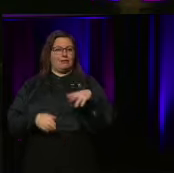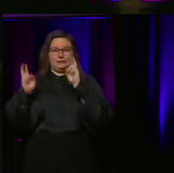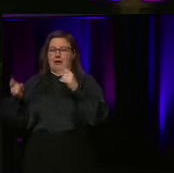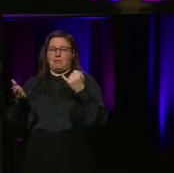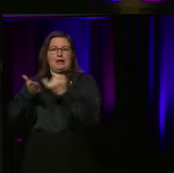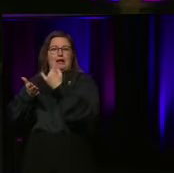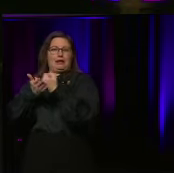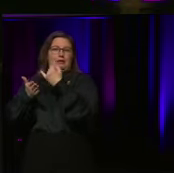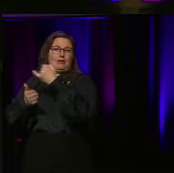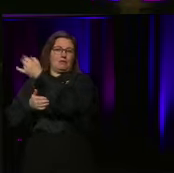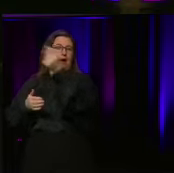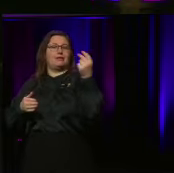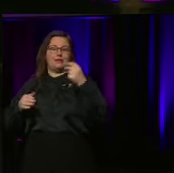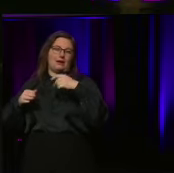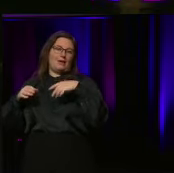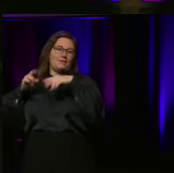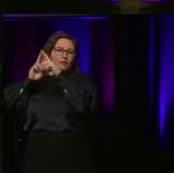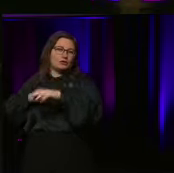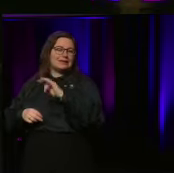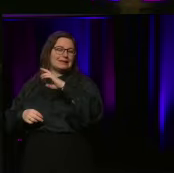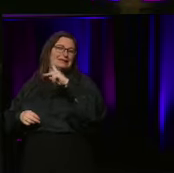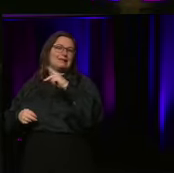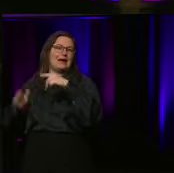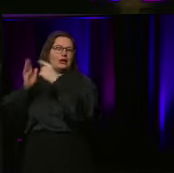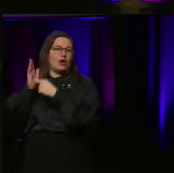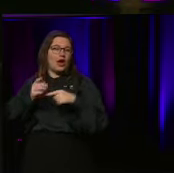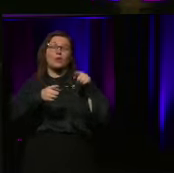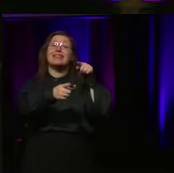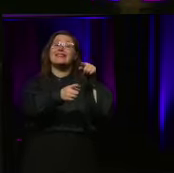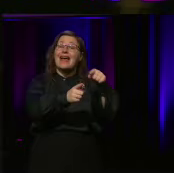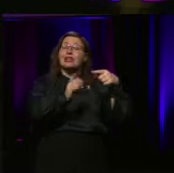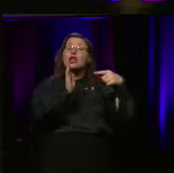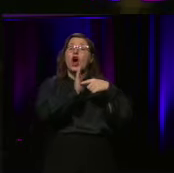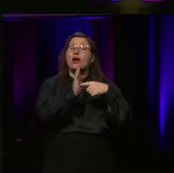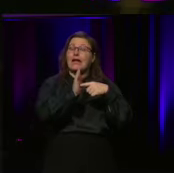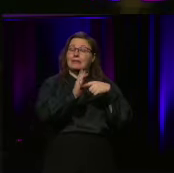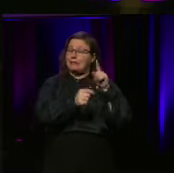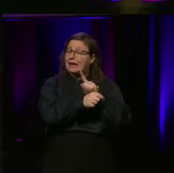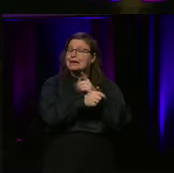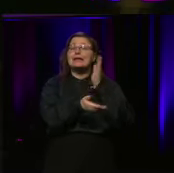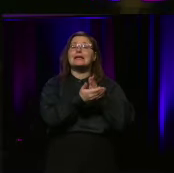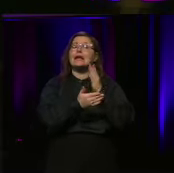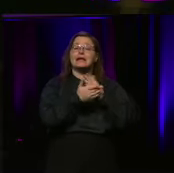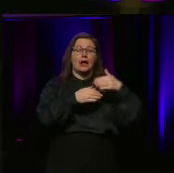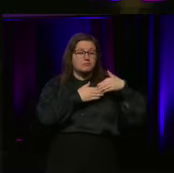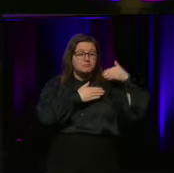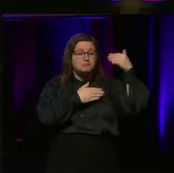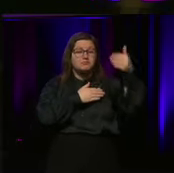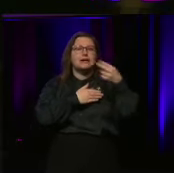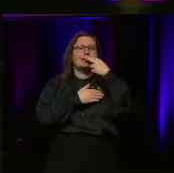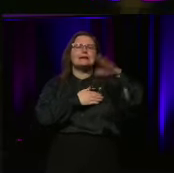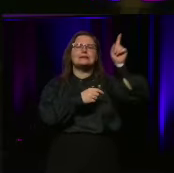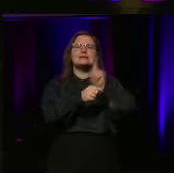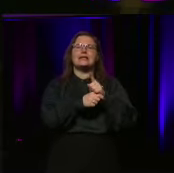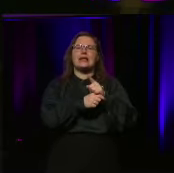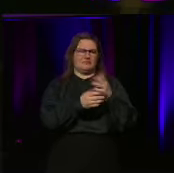ethics. This law was in place during the whole Nazi era. How could that be?